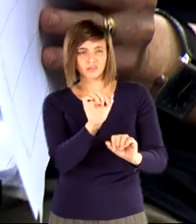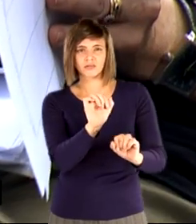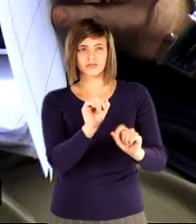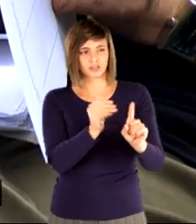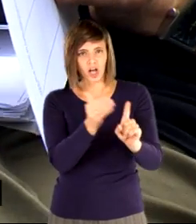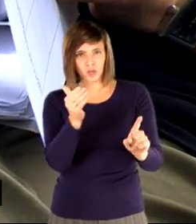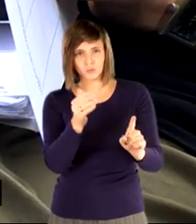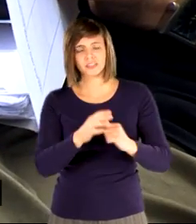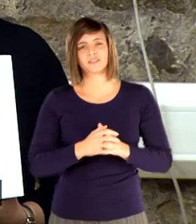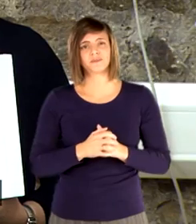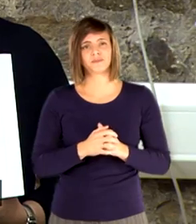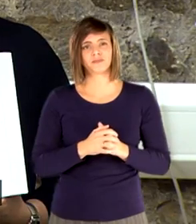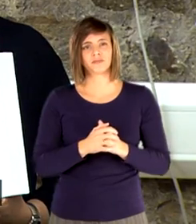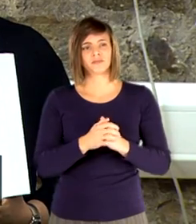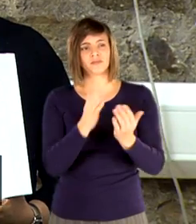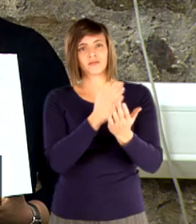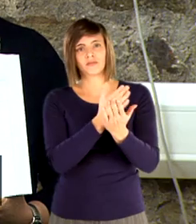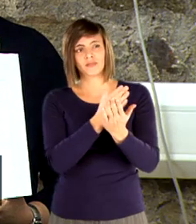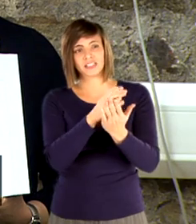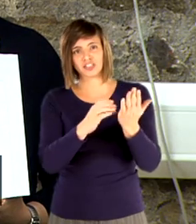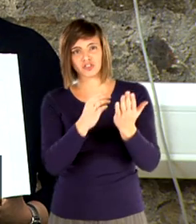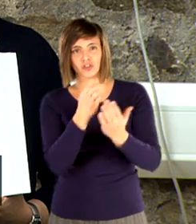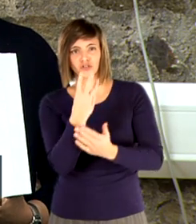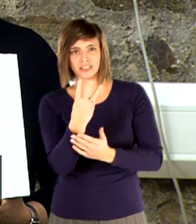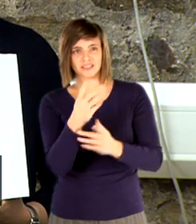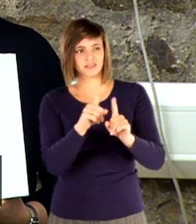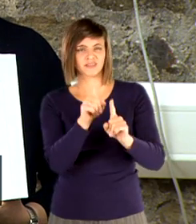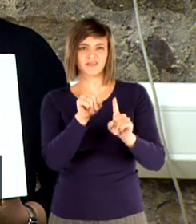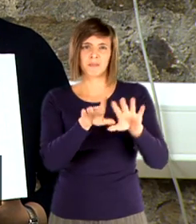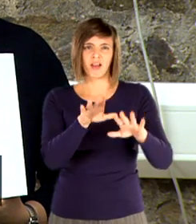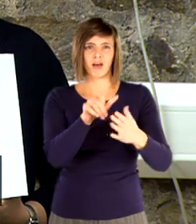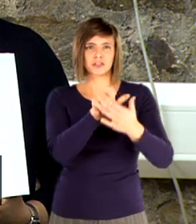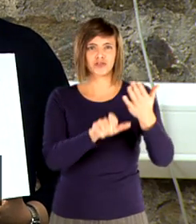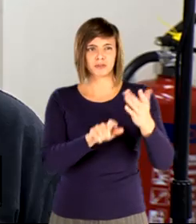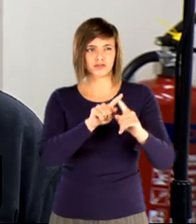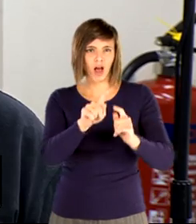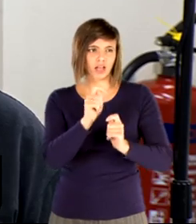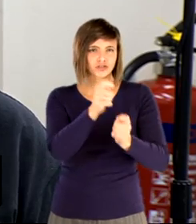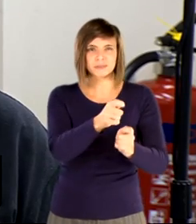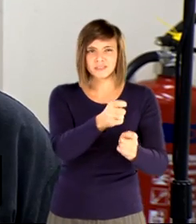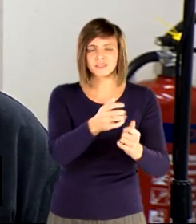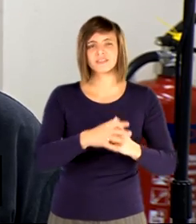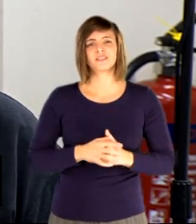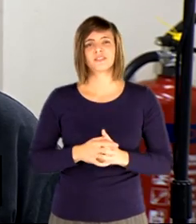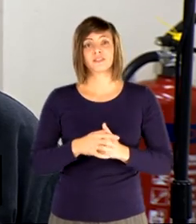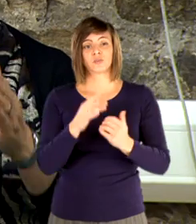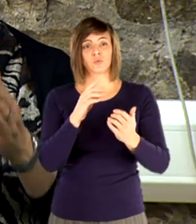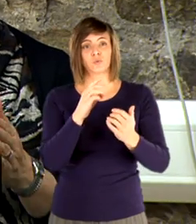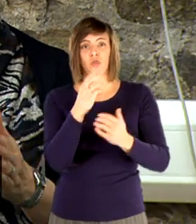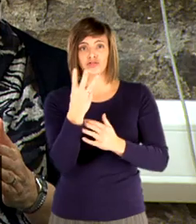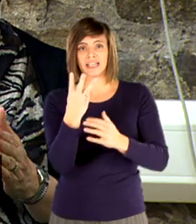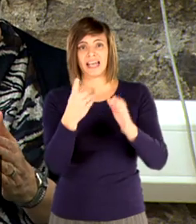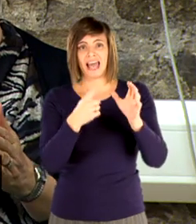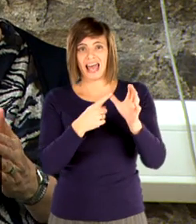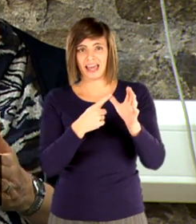is the diagnosis. Part 3 is the prescription to try and get you better. The first part of part 3,